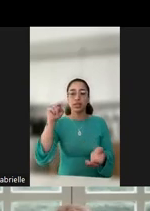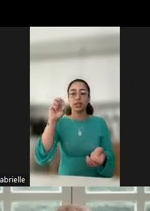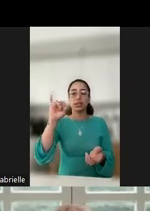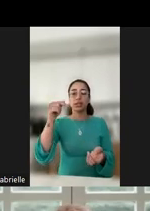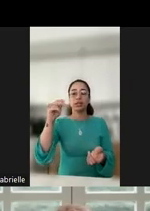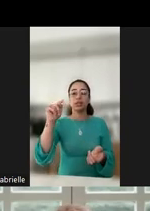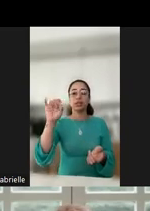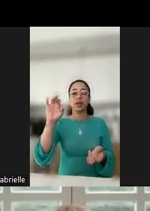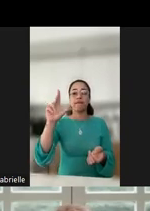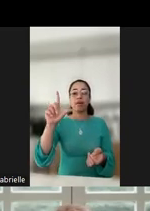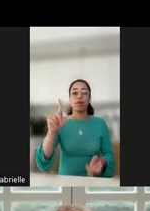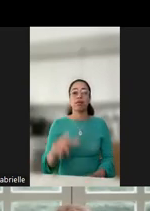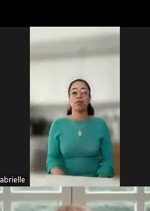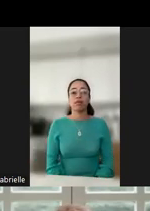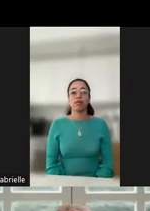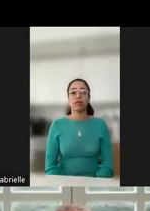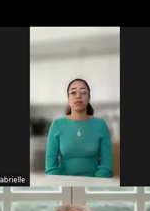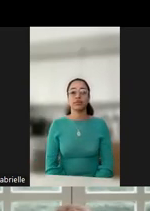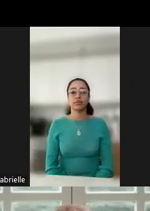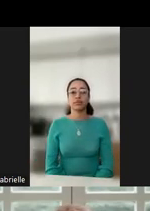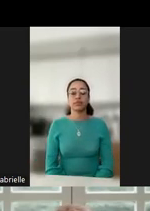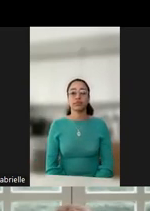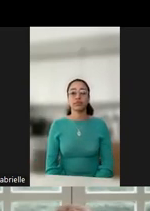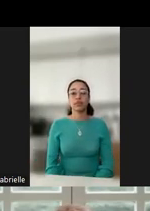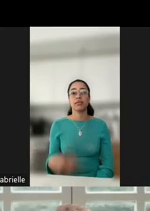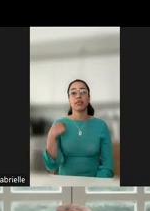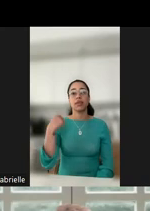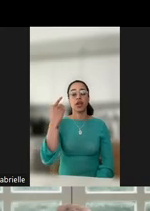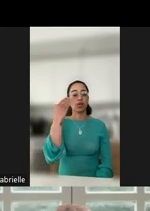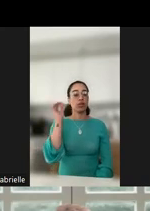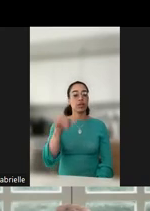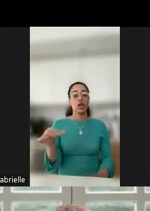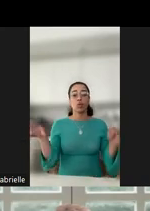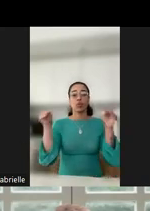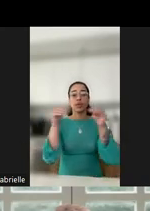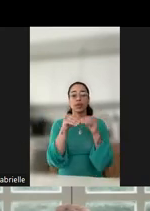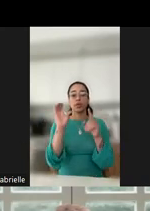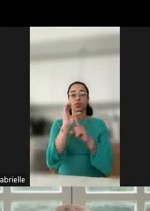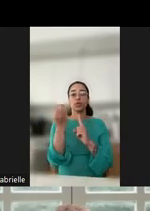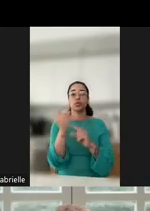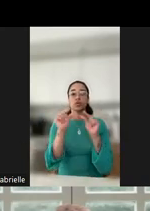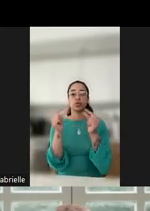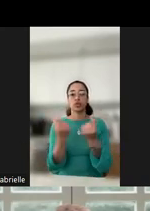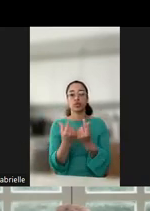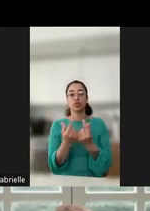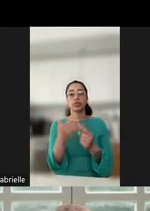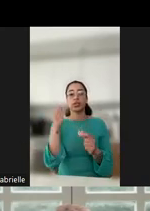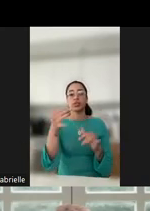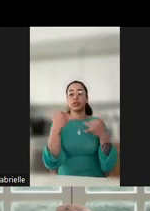you stated, that, that within cultural groups there still